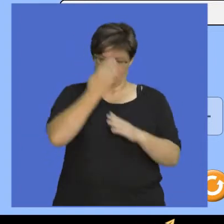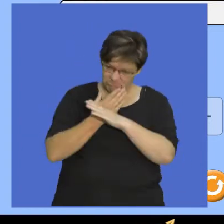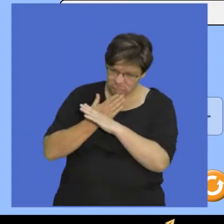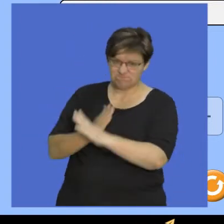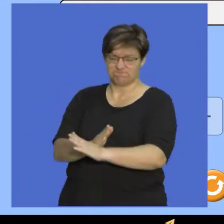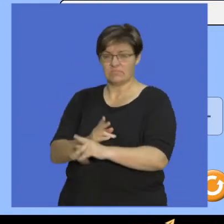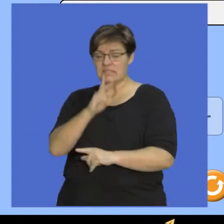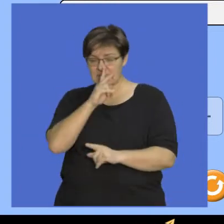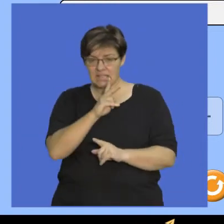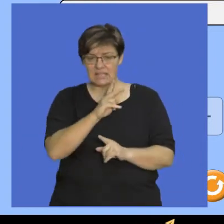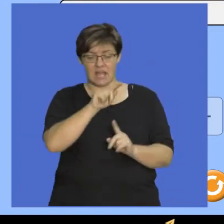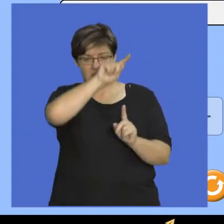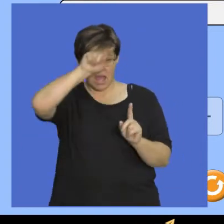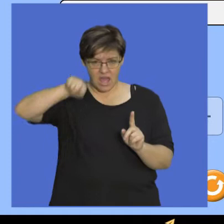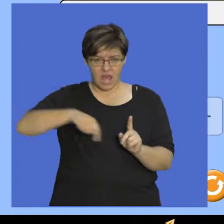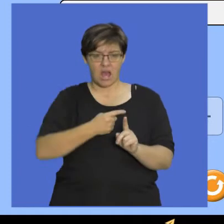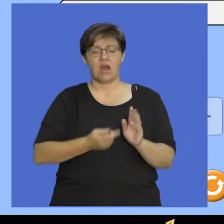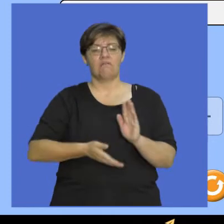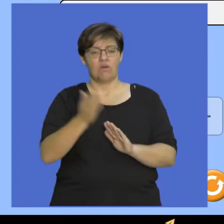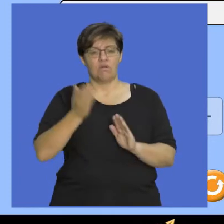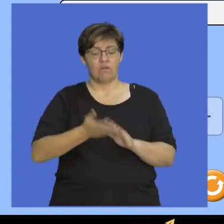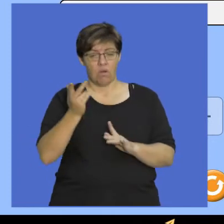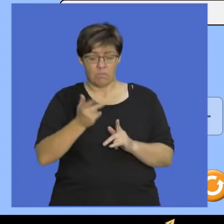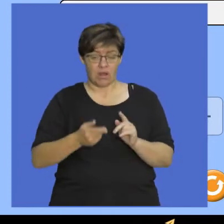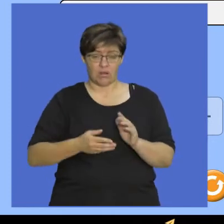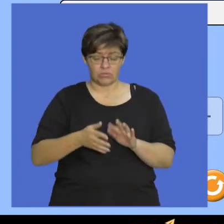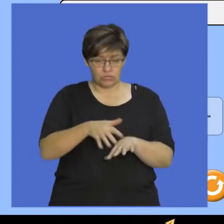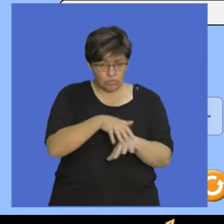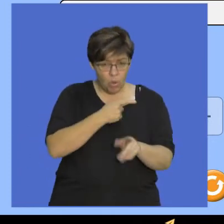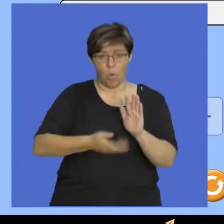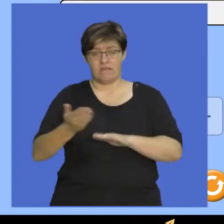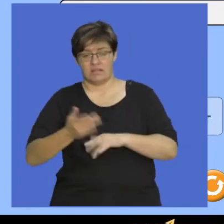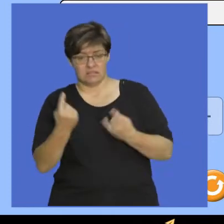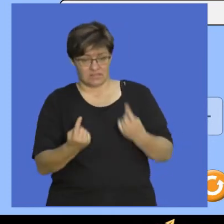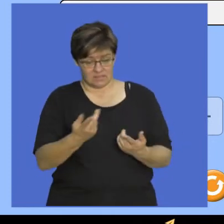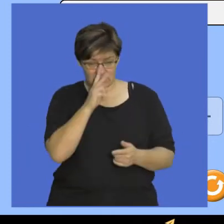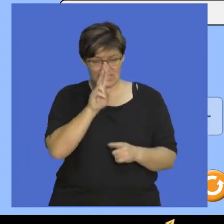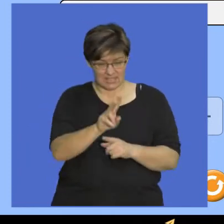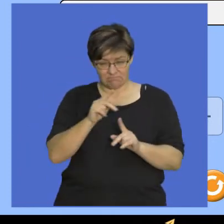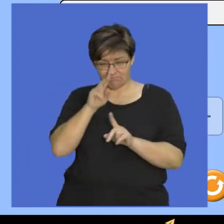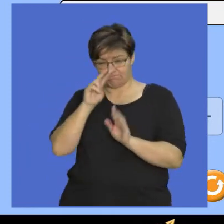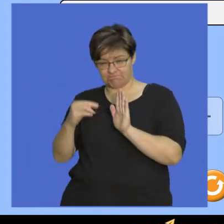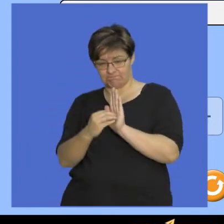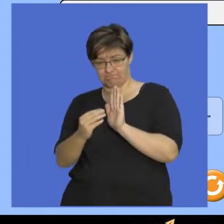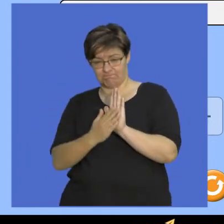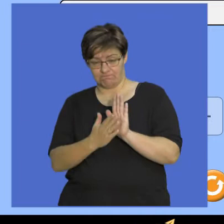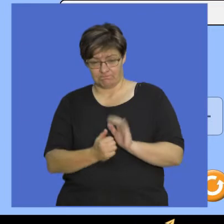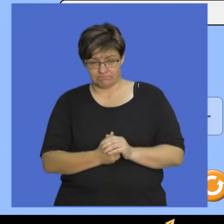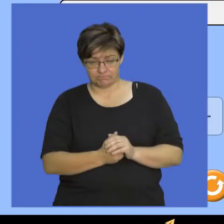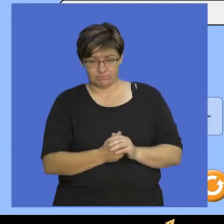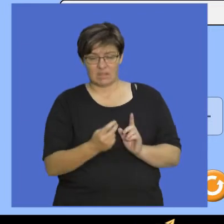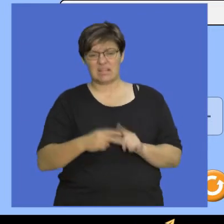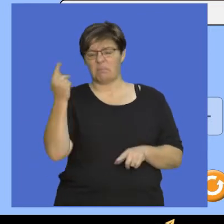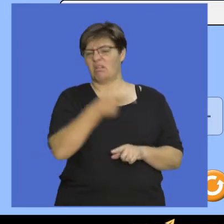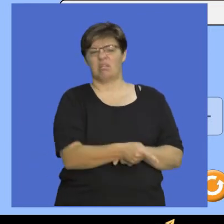how the rate of flow is affected, which would also be reflected in the current reading, okay? So if we double